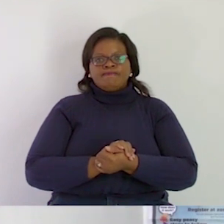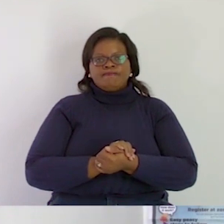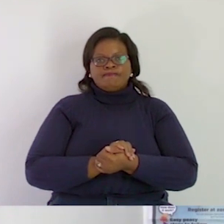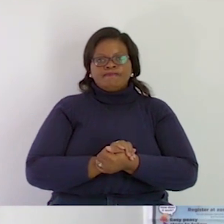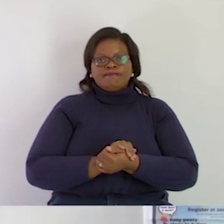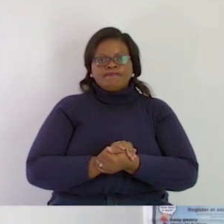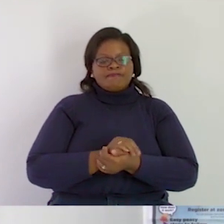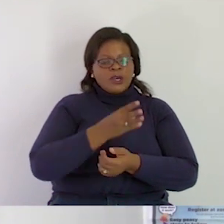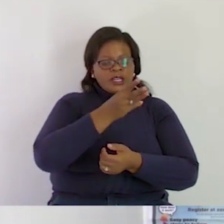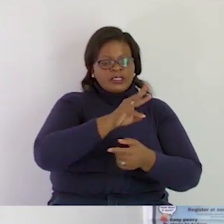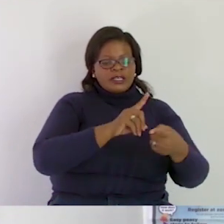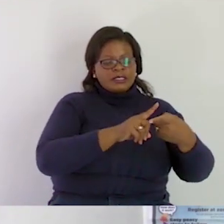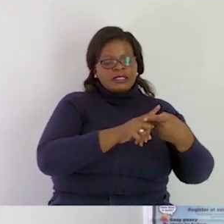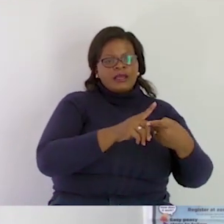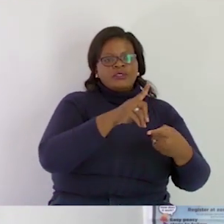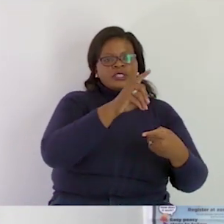6 times 10